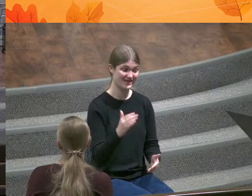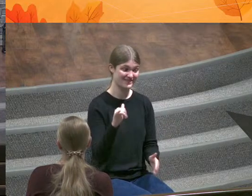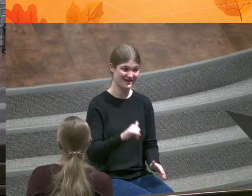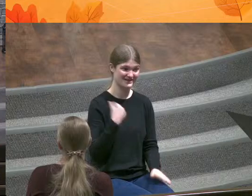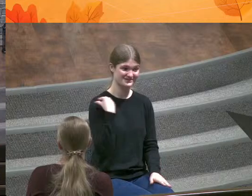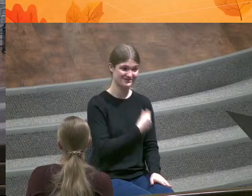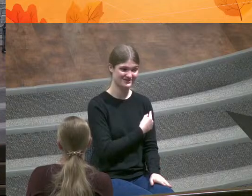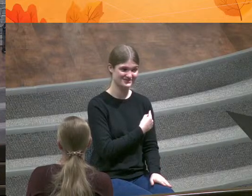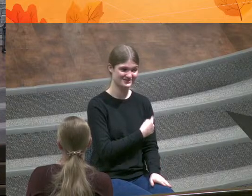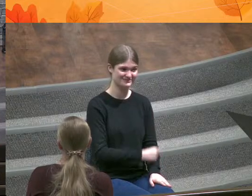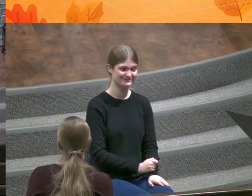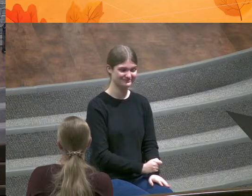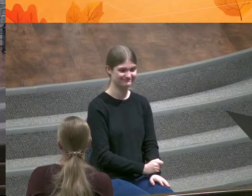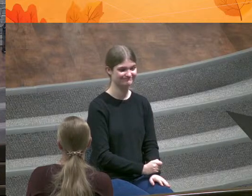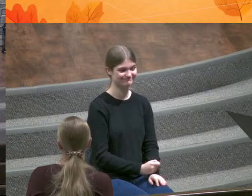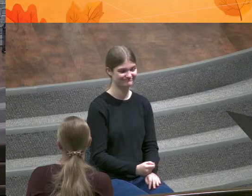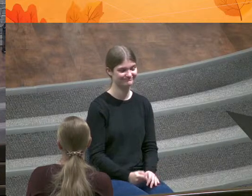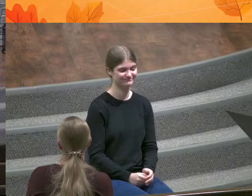That's us.